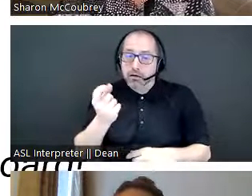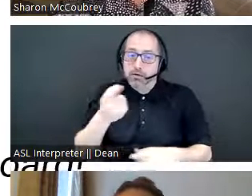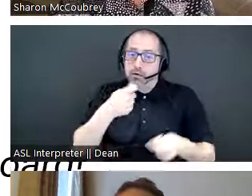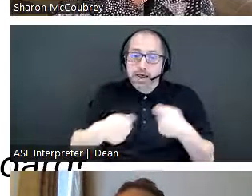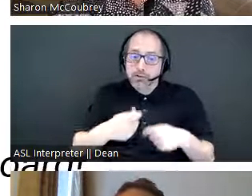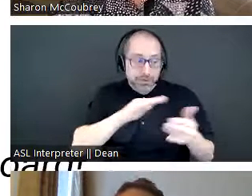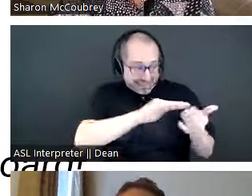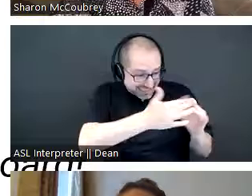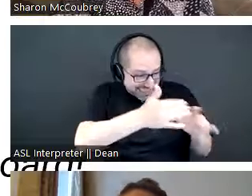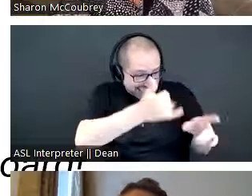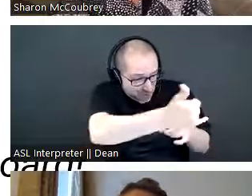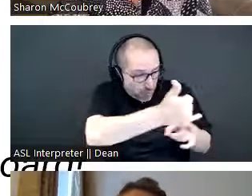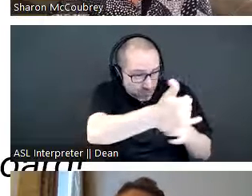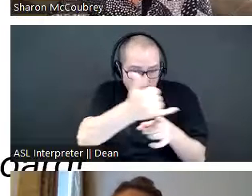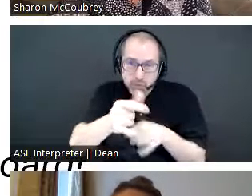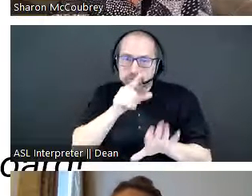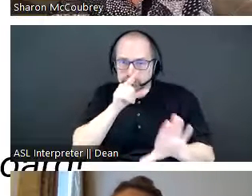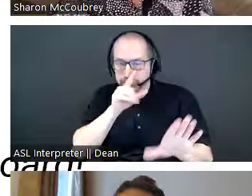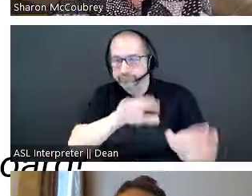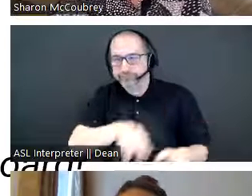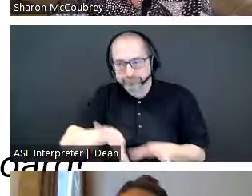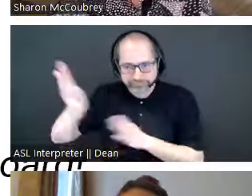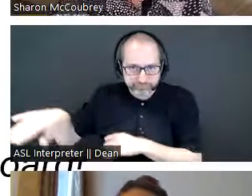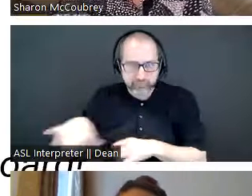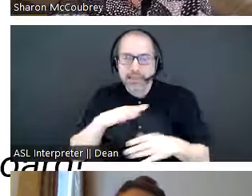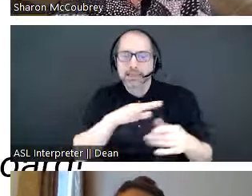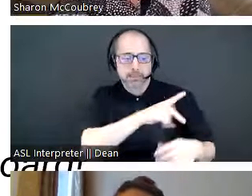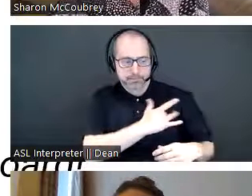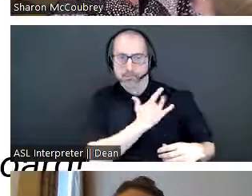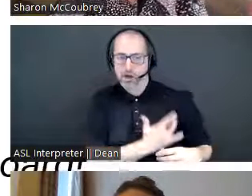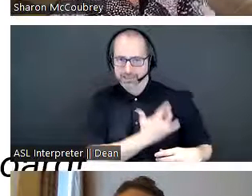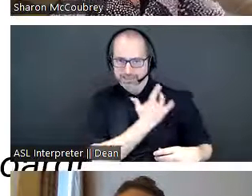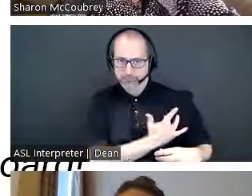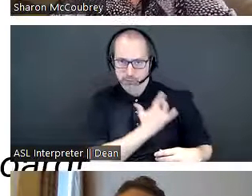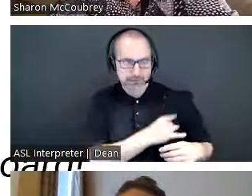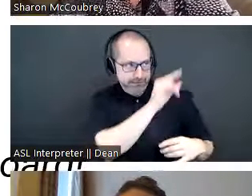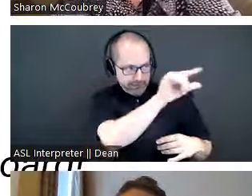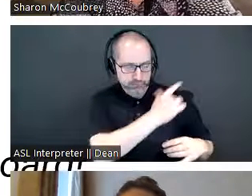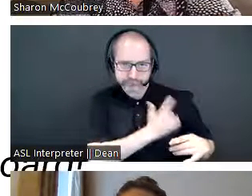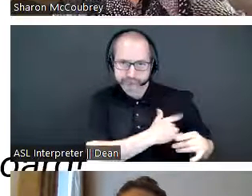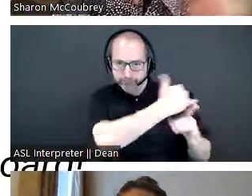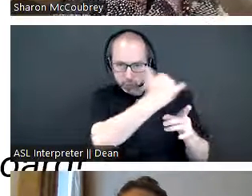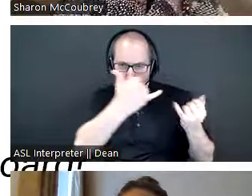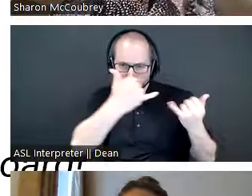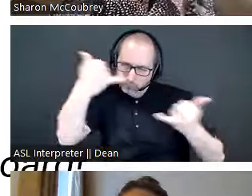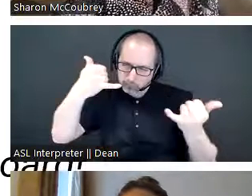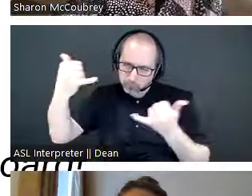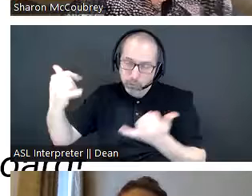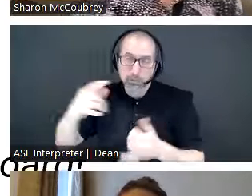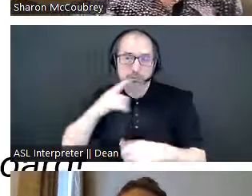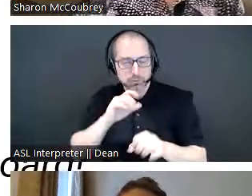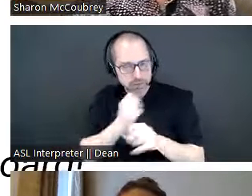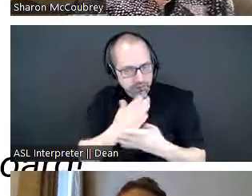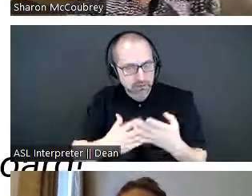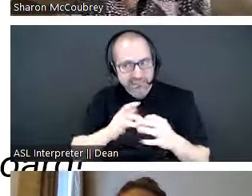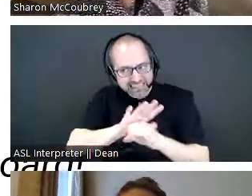with that. And so through a great deal of work in different provinces, some of which we've already heard about, we